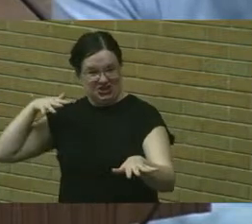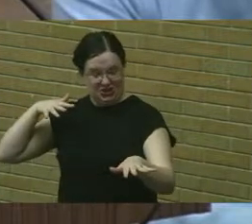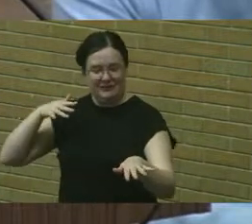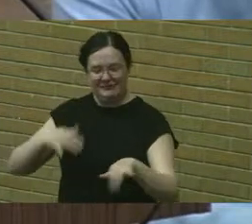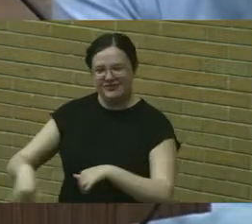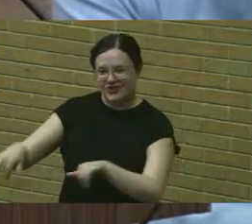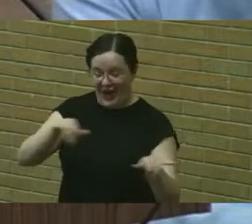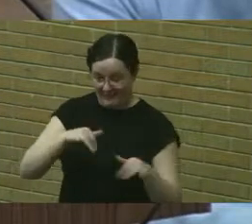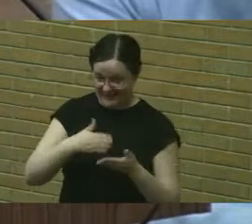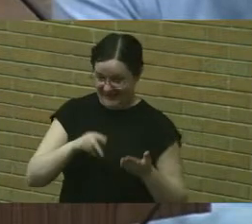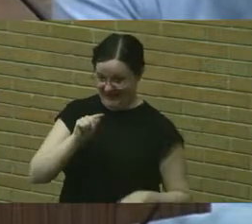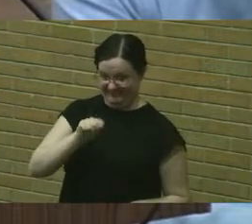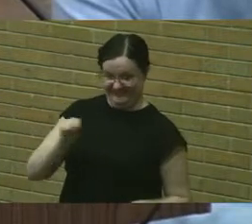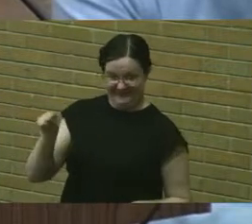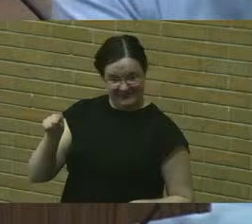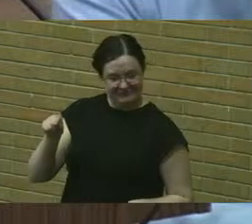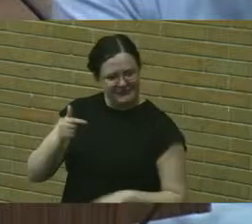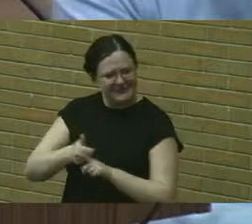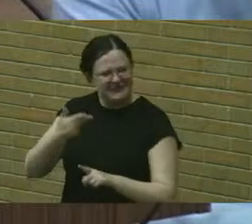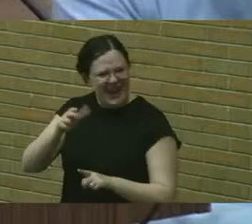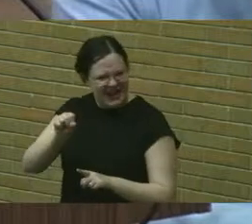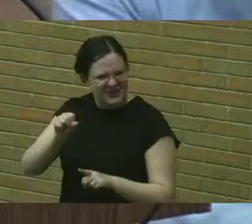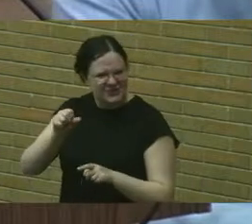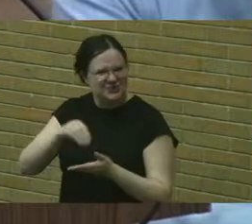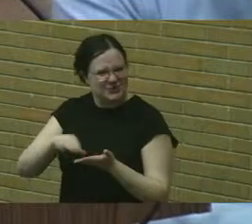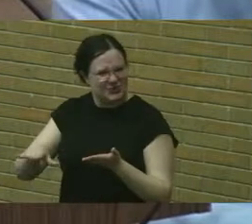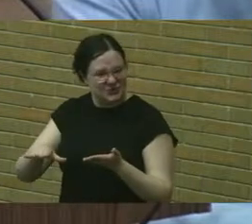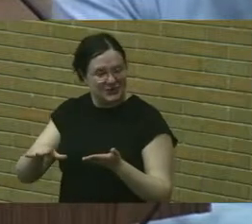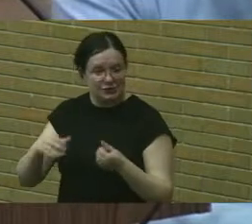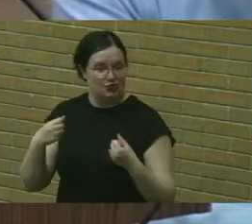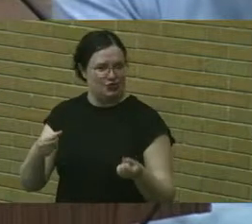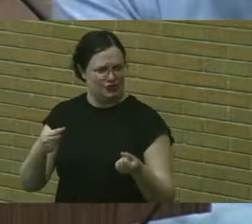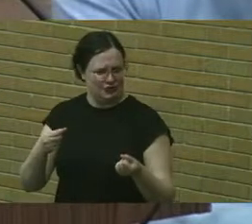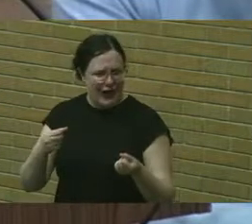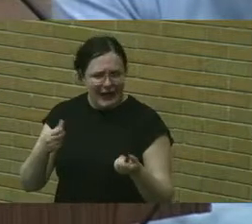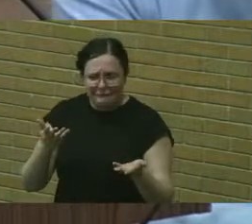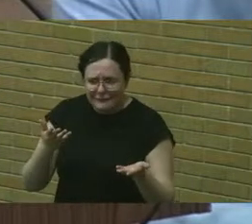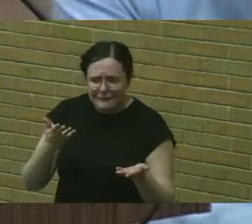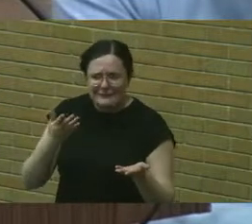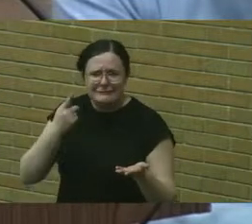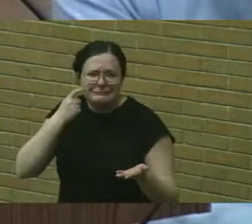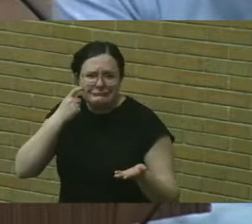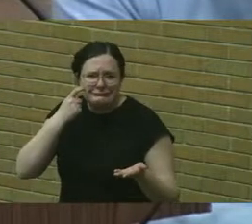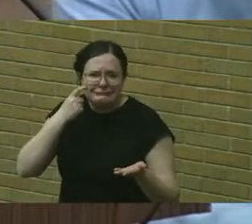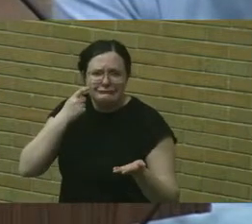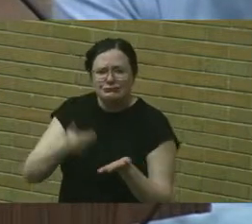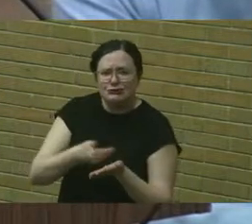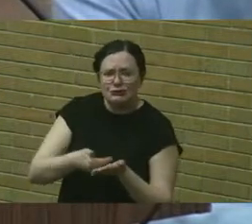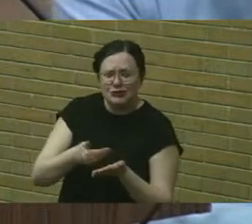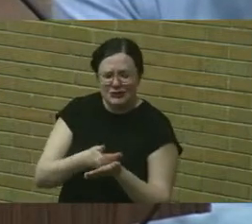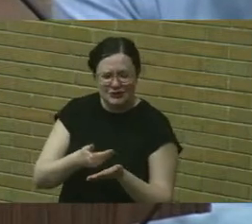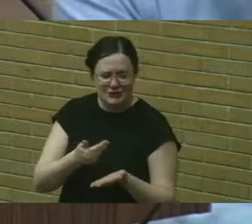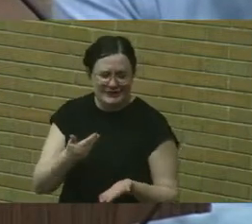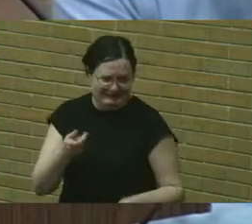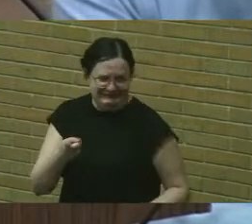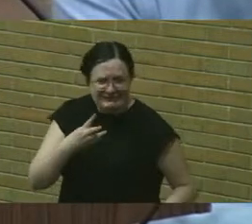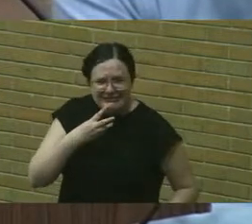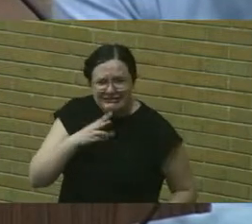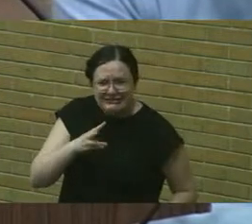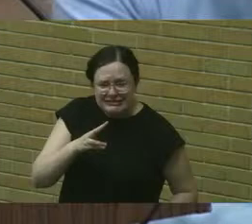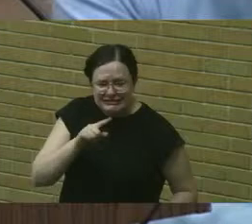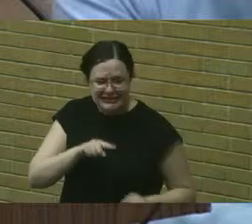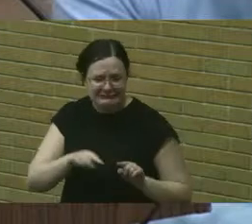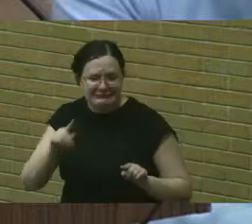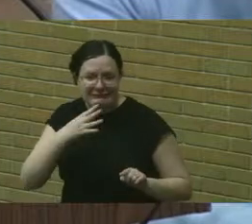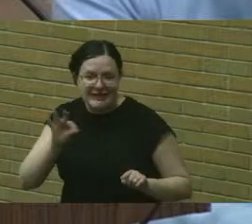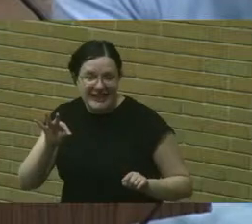who are inexperienced drivers. They're anywhere from 16 to 19 years old. A crowd of people with signs on any triangle is distracting